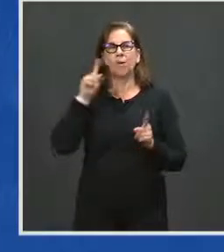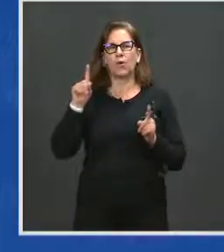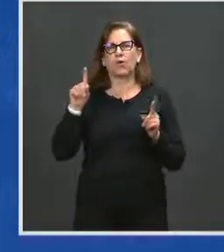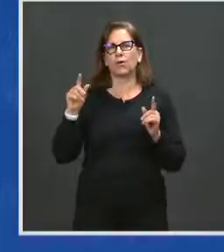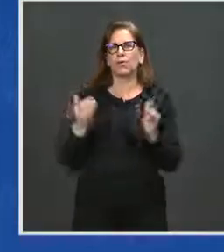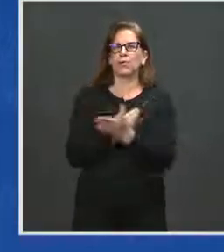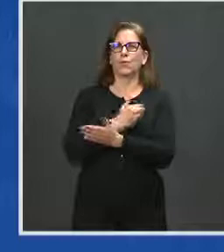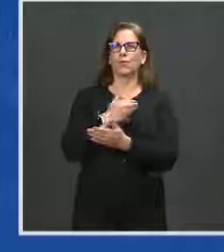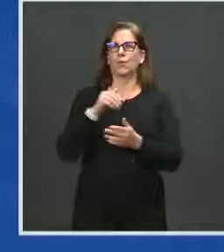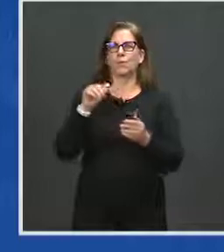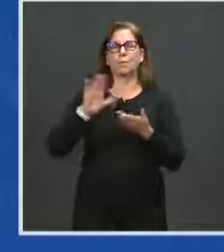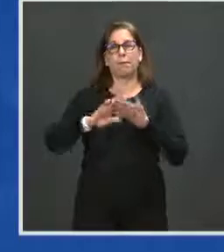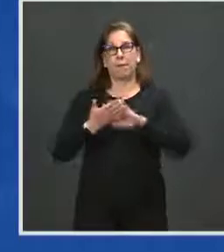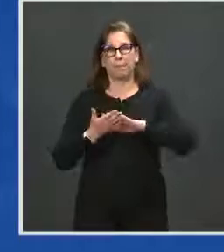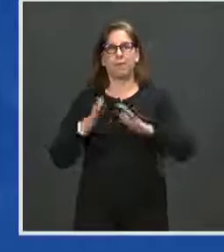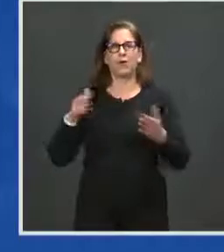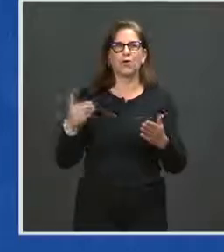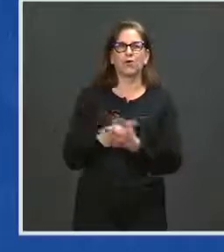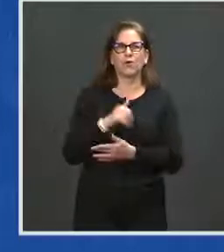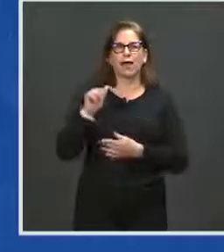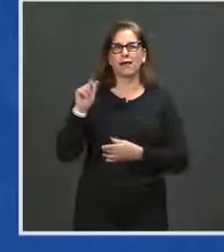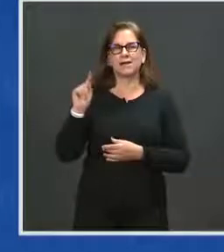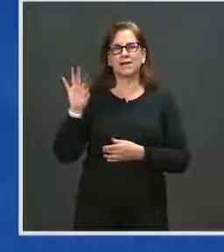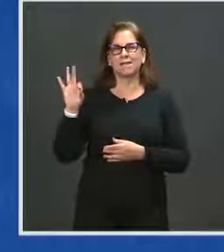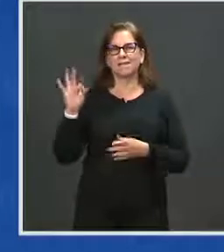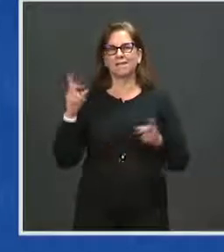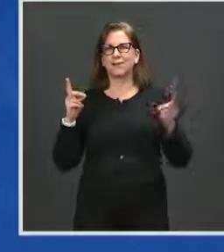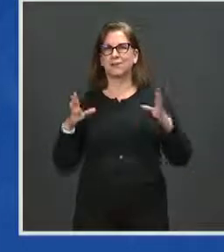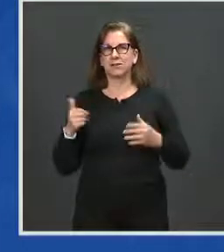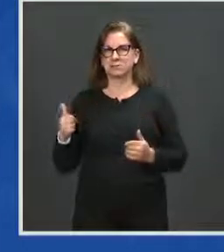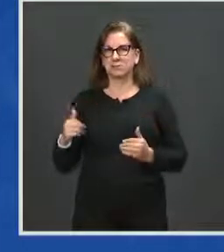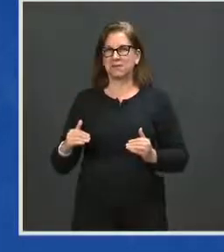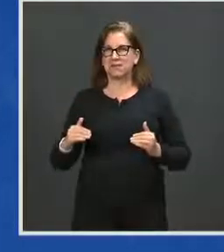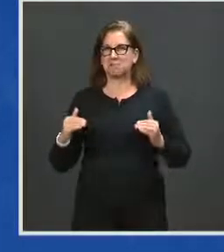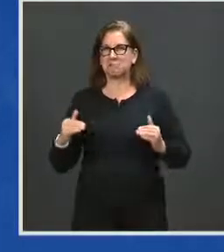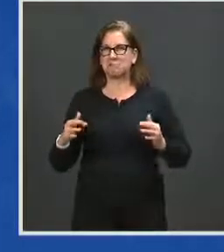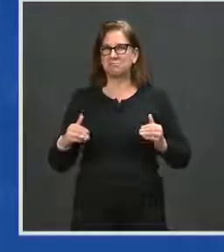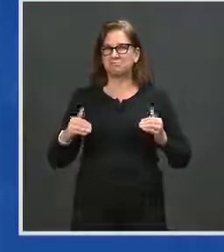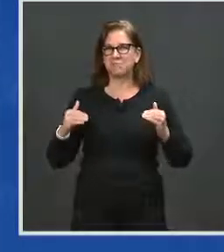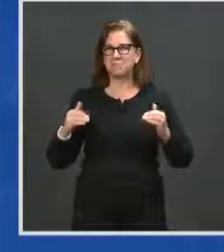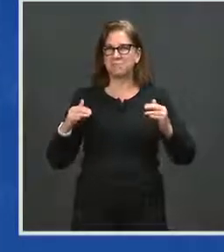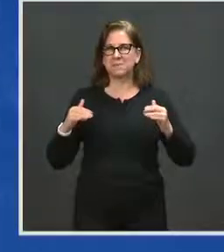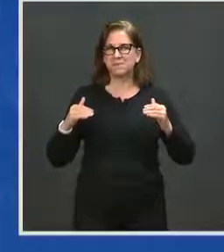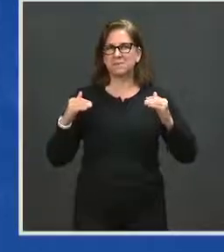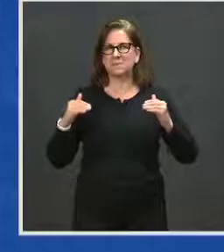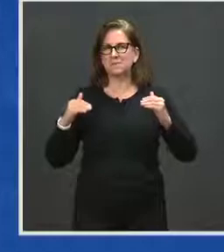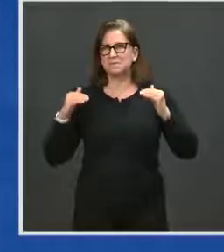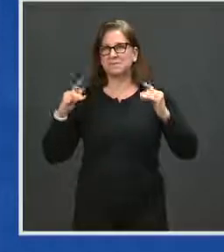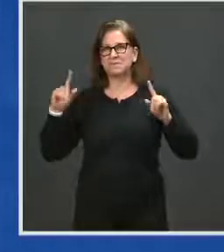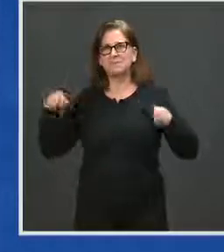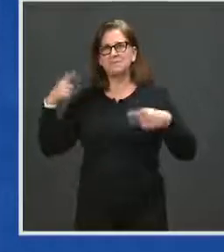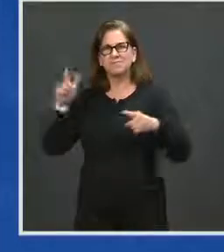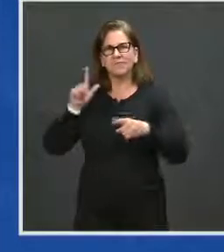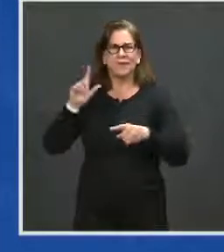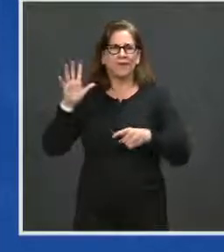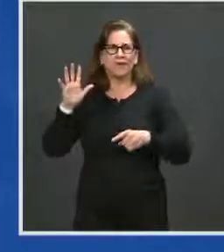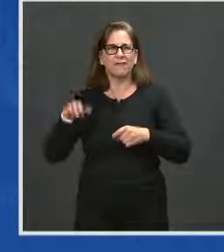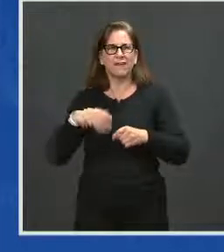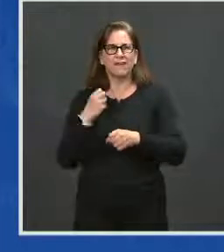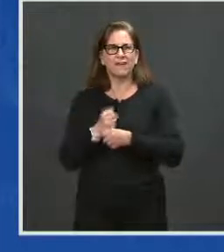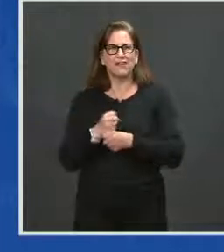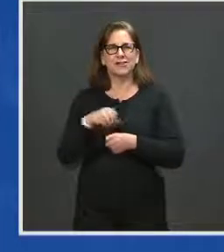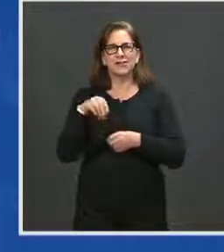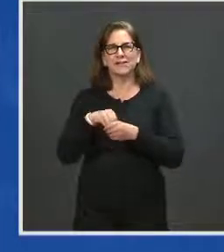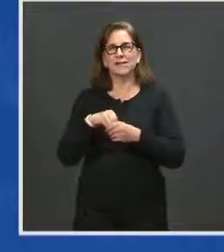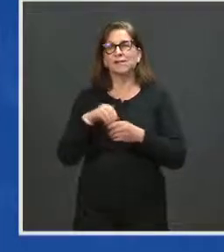Mr. Shipman has come up through the ranks, spending 25 years in the trenches fighting illegal gun trafficking and